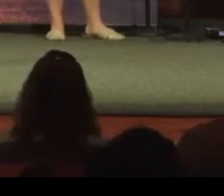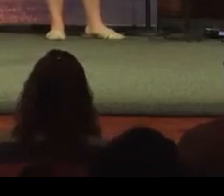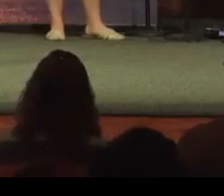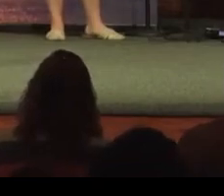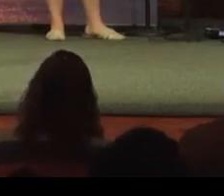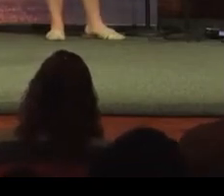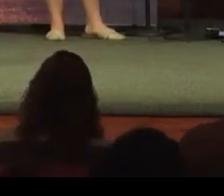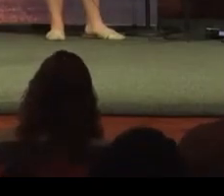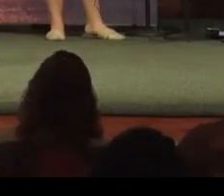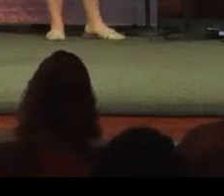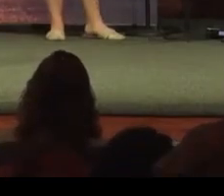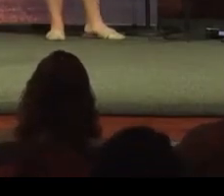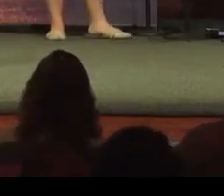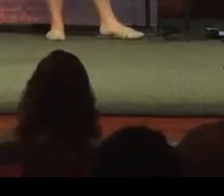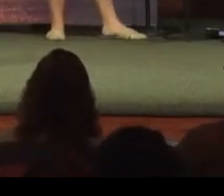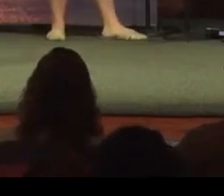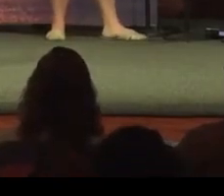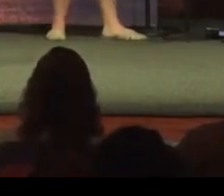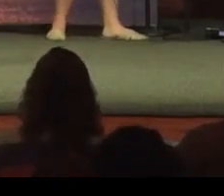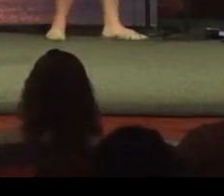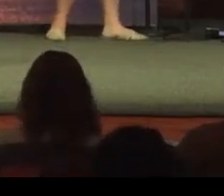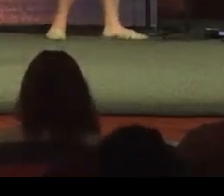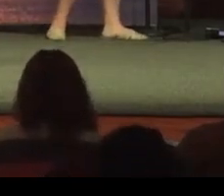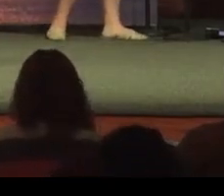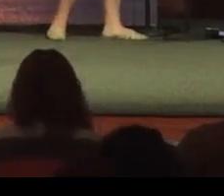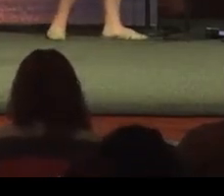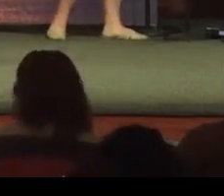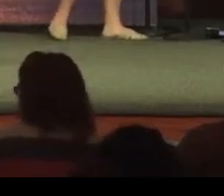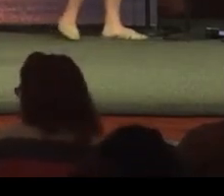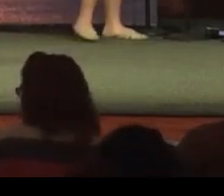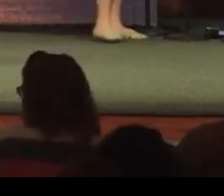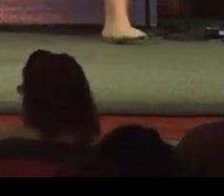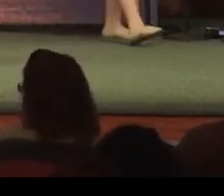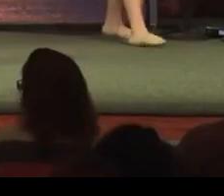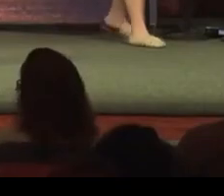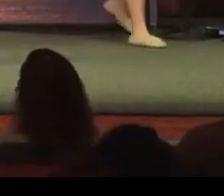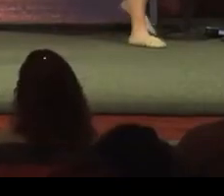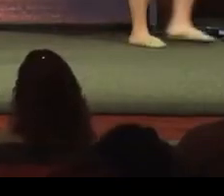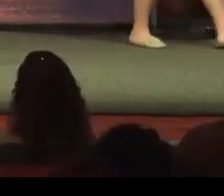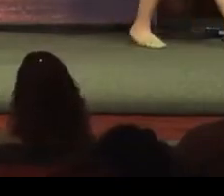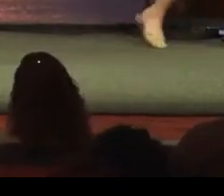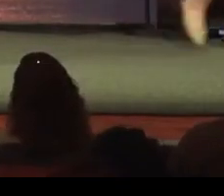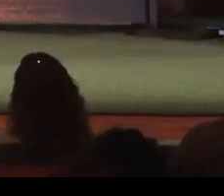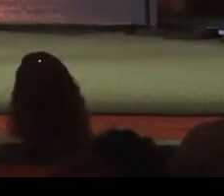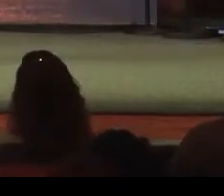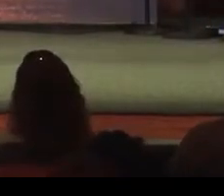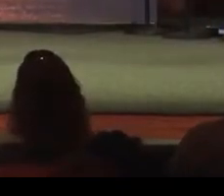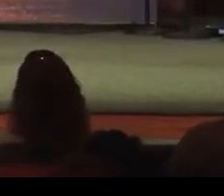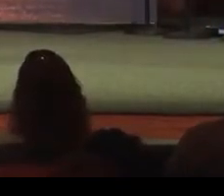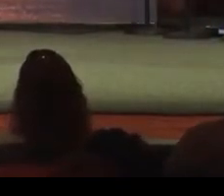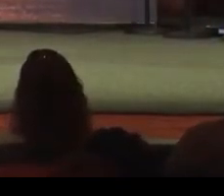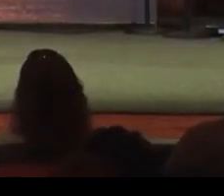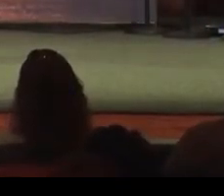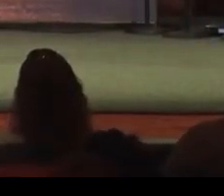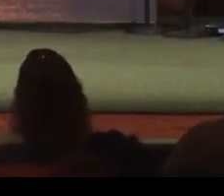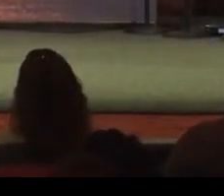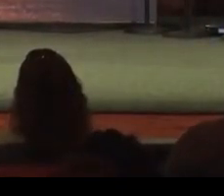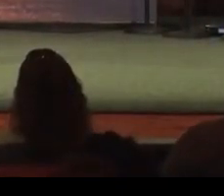And, you know, we want to pray as I begin here today, but I want to tell you the thing I believe that we pray about the